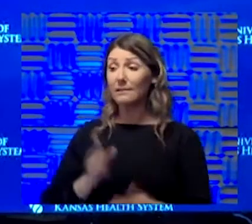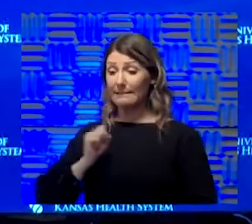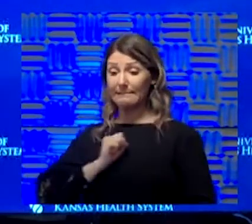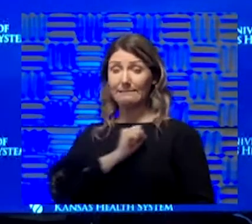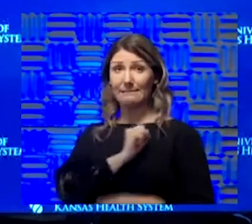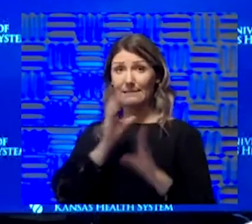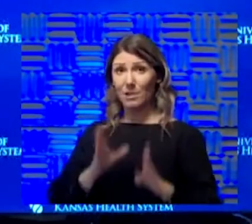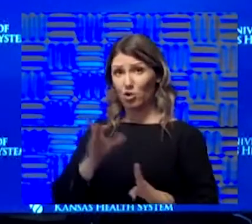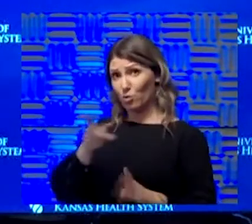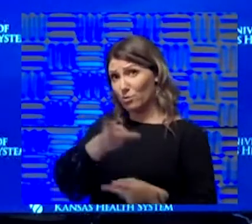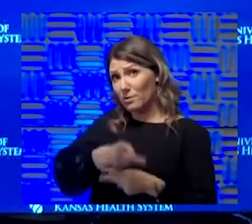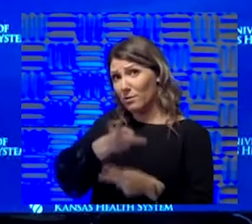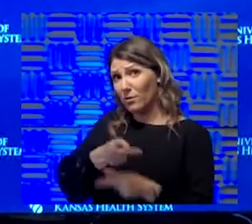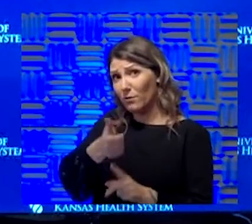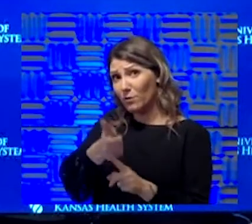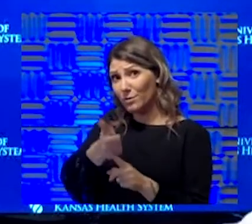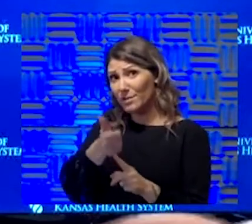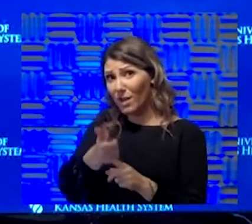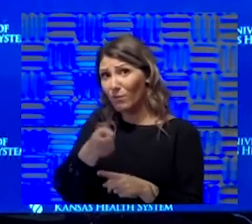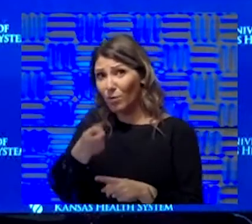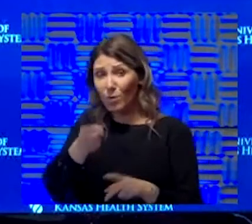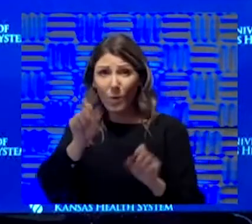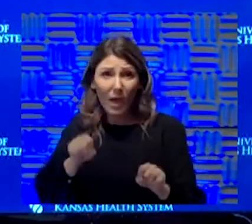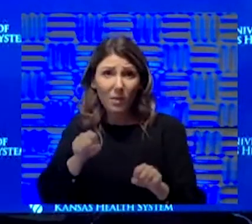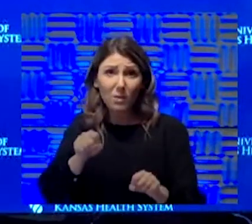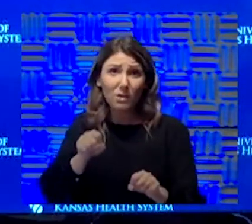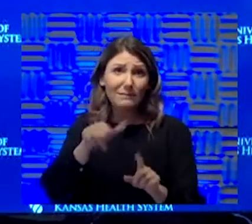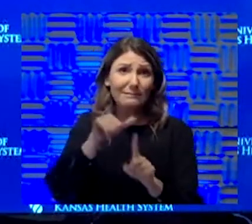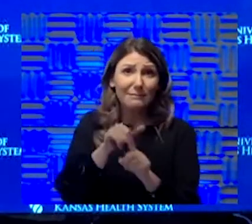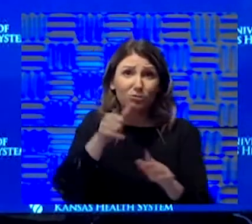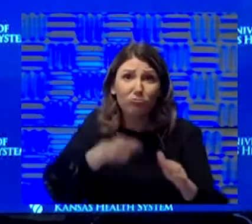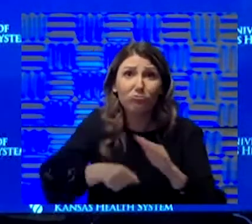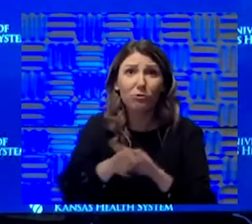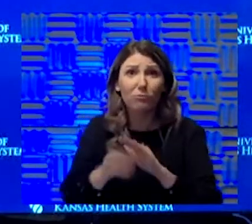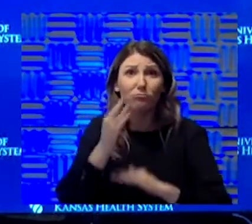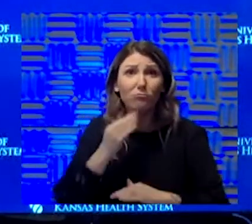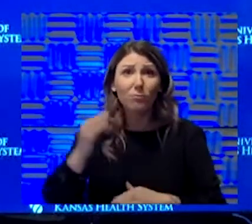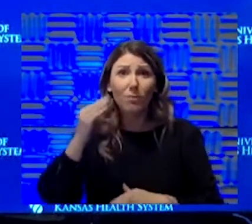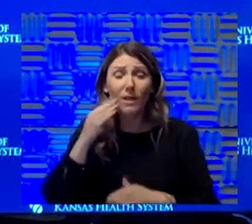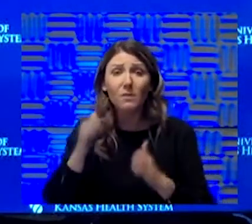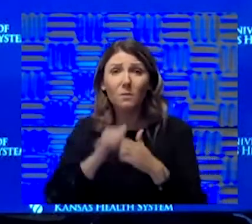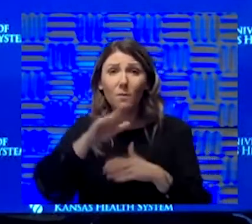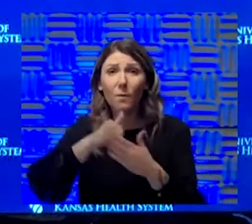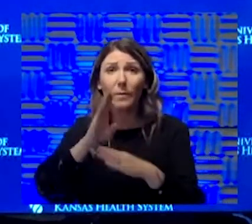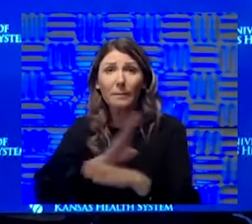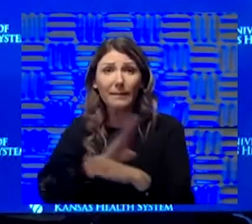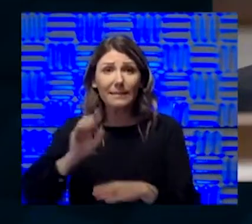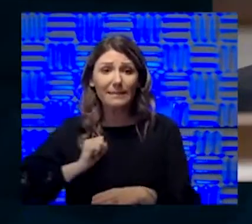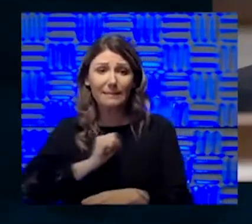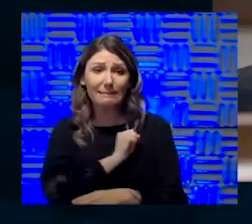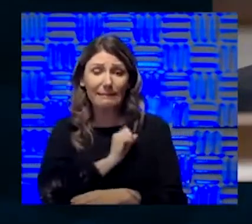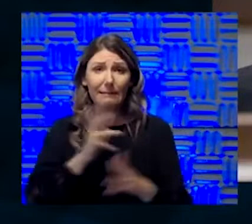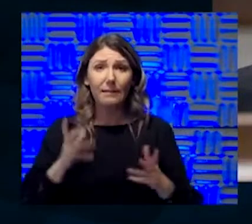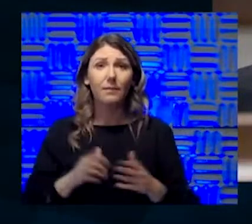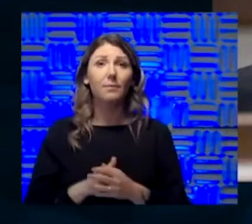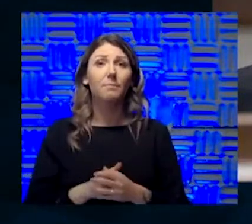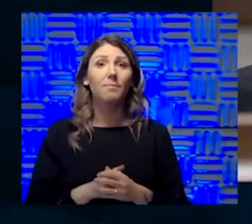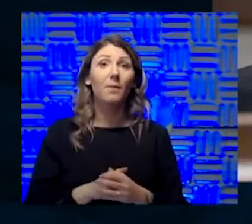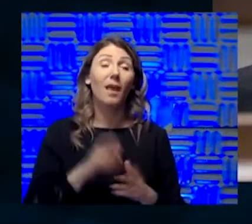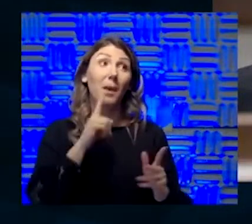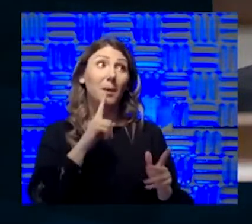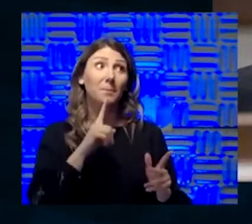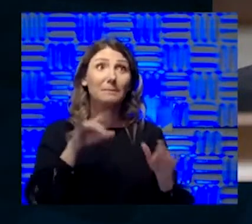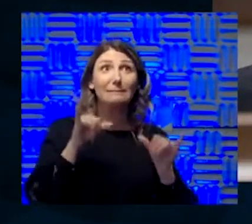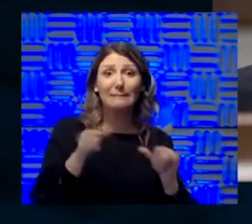taking care of yourself? Are you even at all able to shelter in place with all the business of the Senate? I've been relegated to the basement for